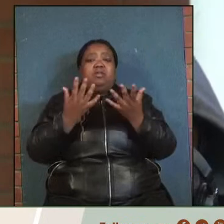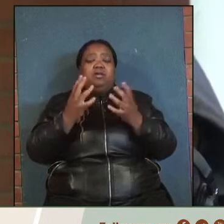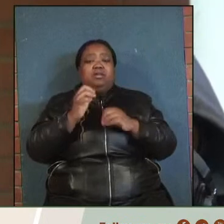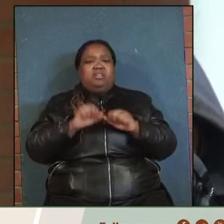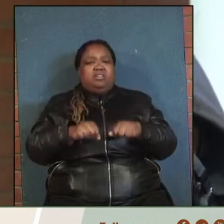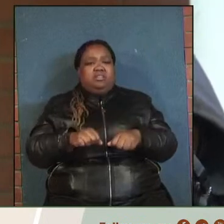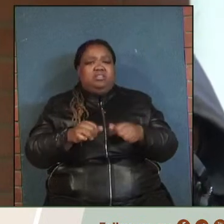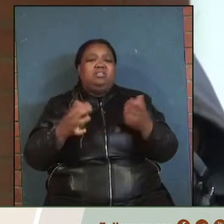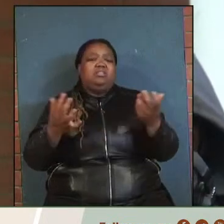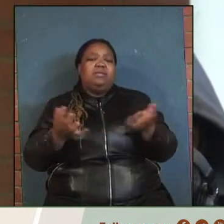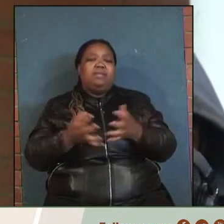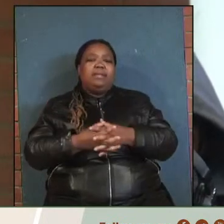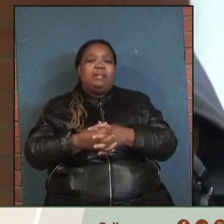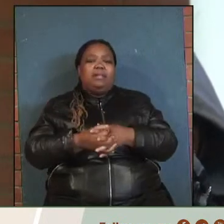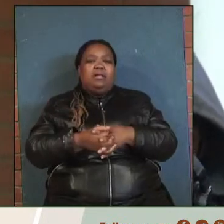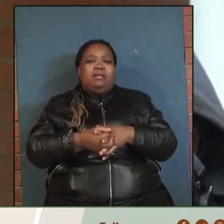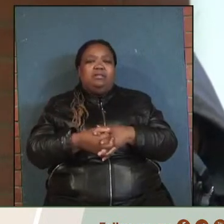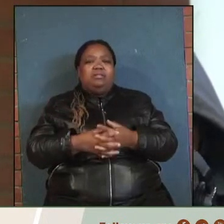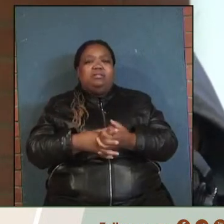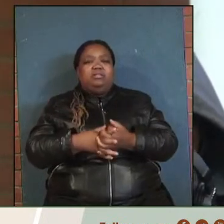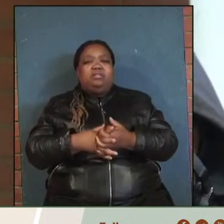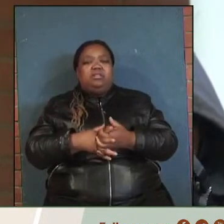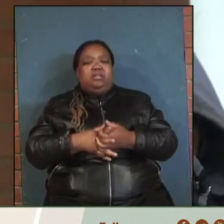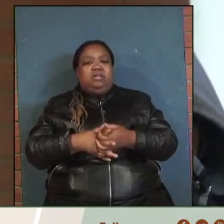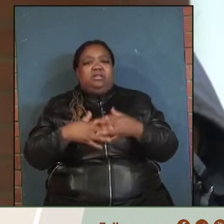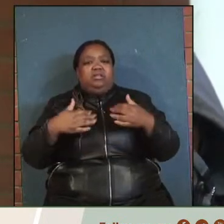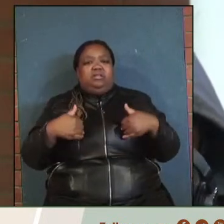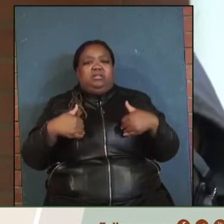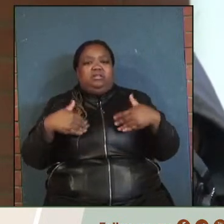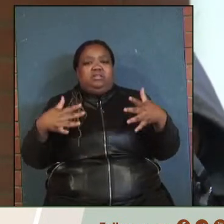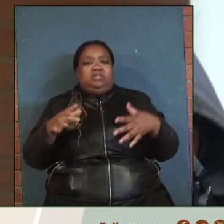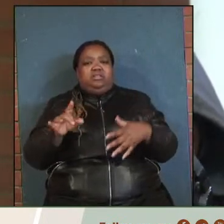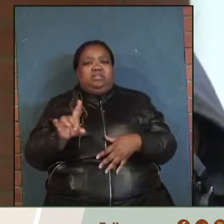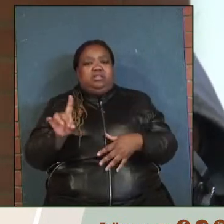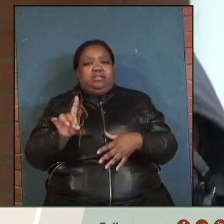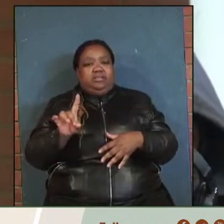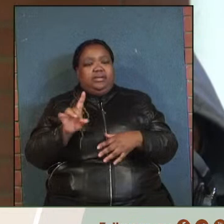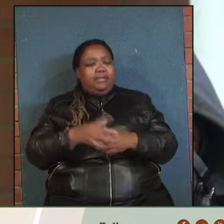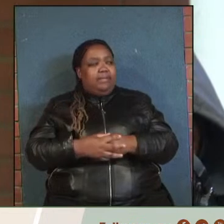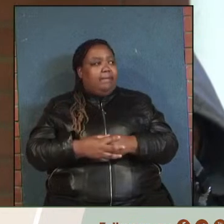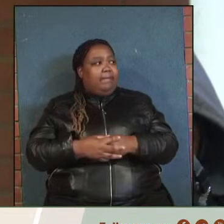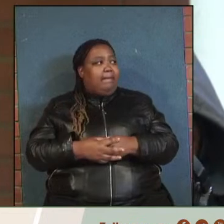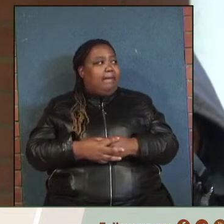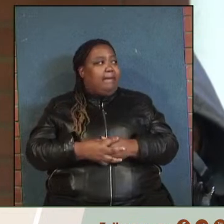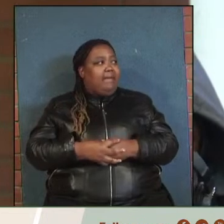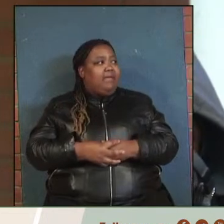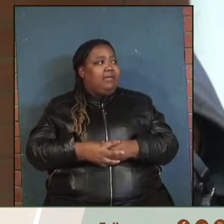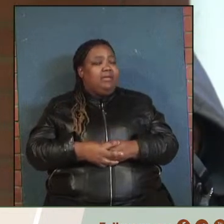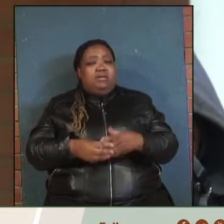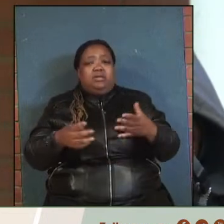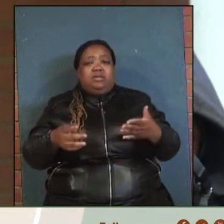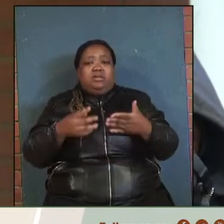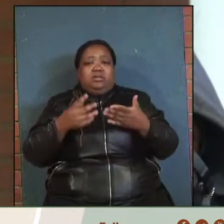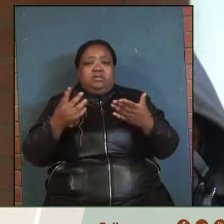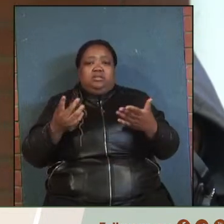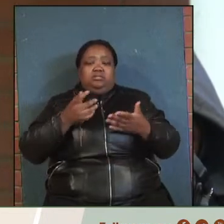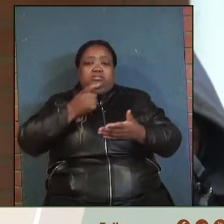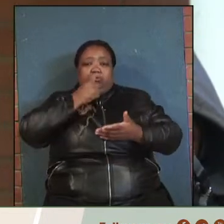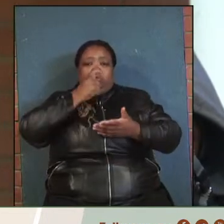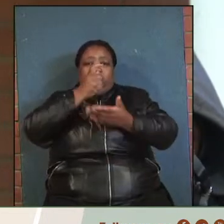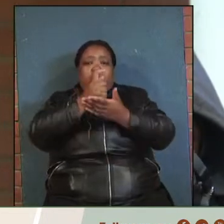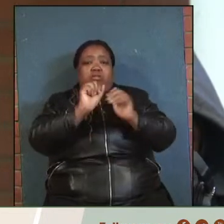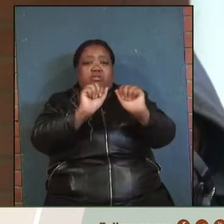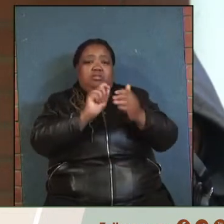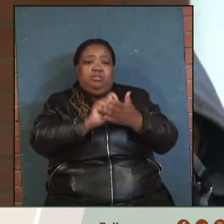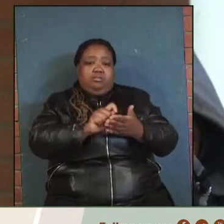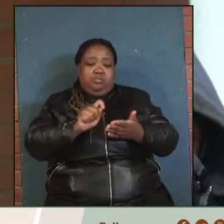but we can start up, what can I say, a setup whereby you can like write down your complaint and everything and put